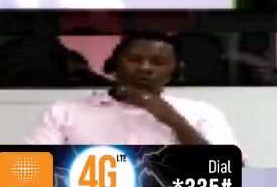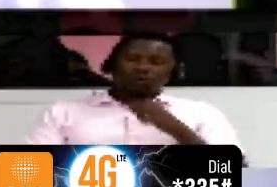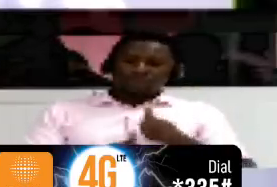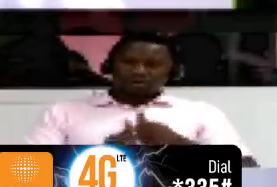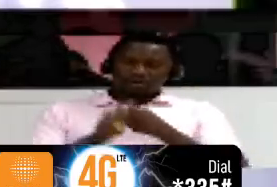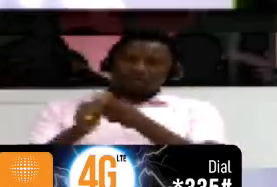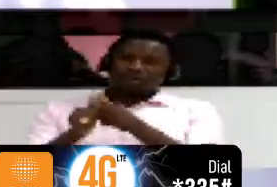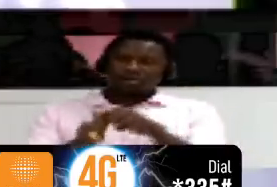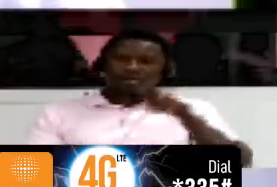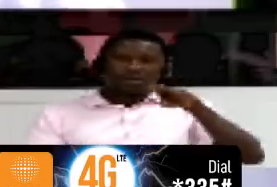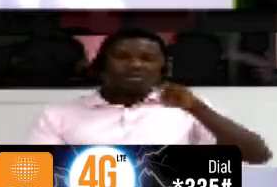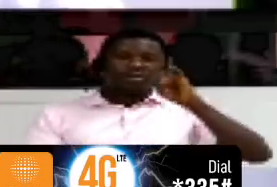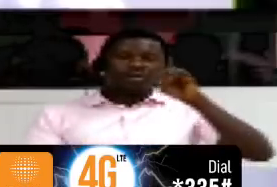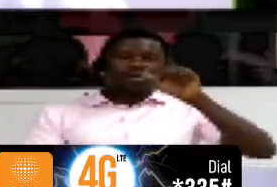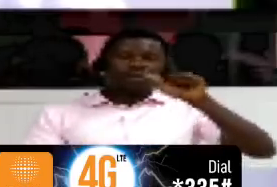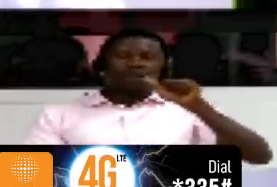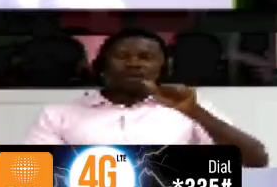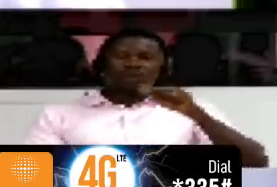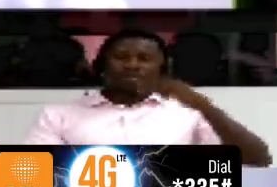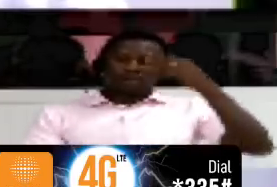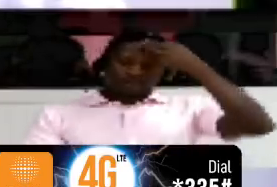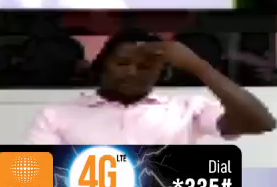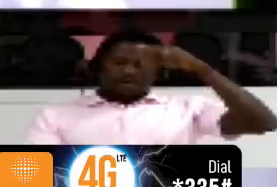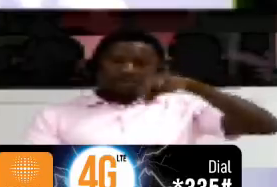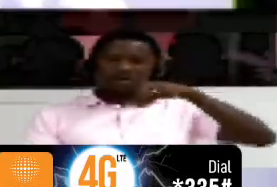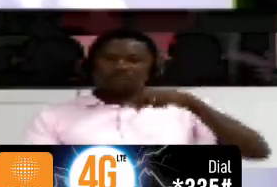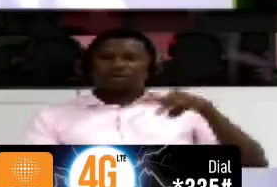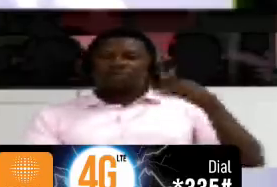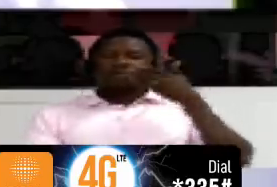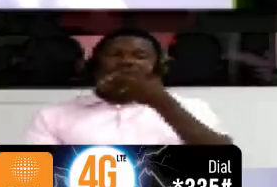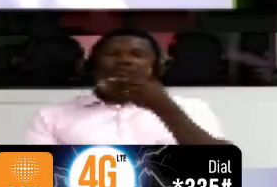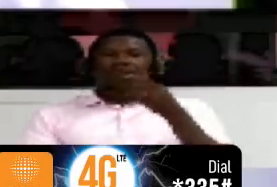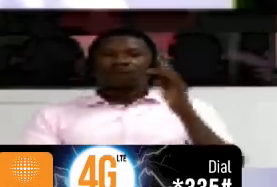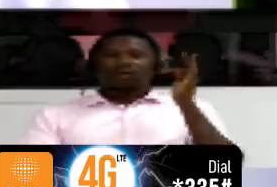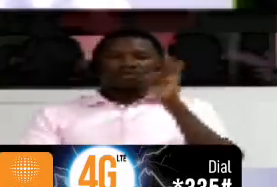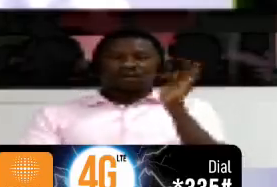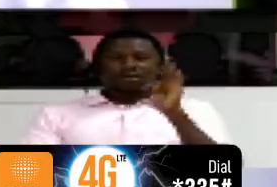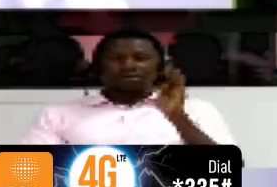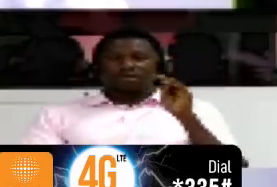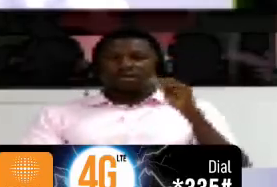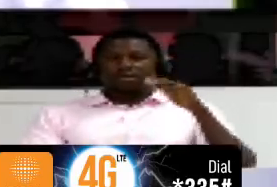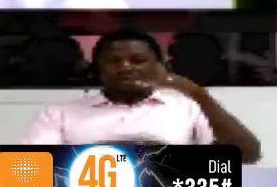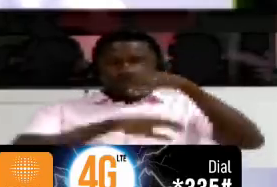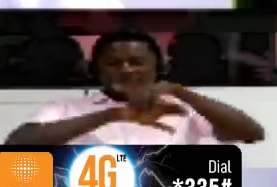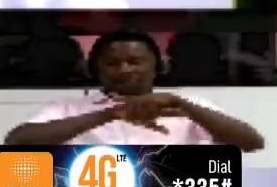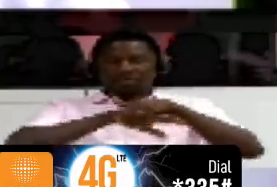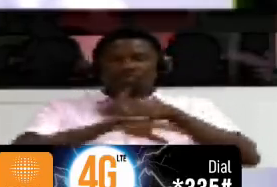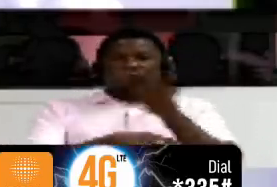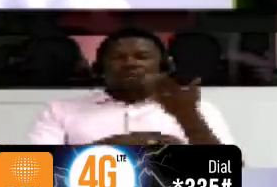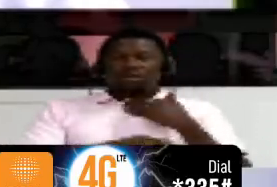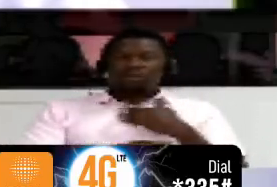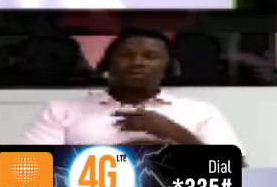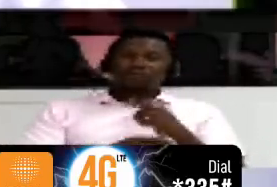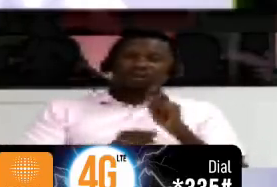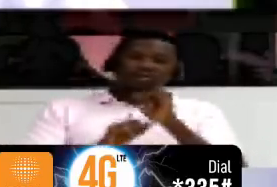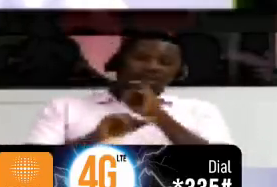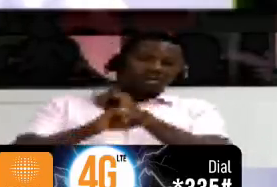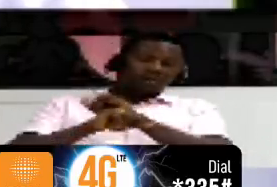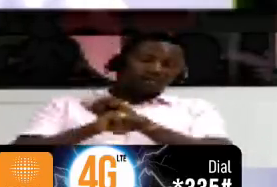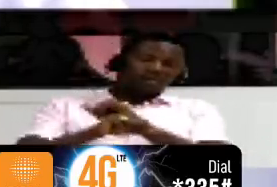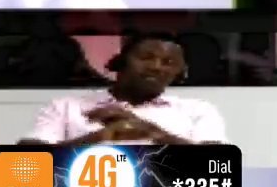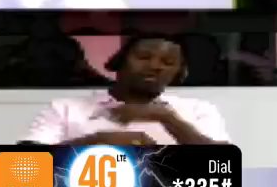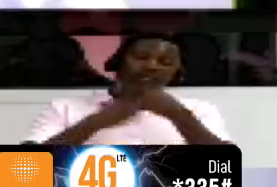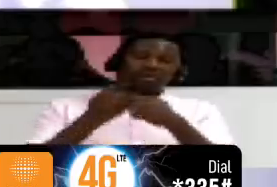NIA headquarters that Friday evening, where I was detained for another 6-7 days.